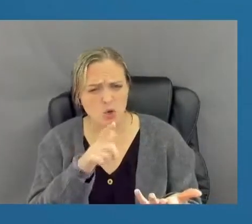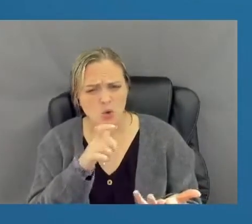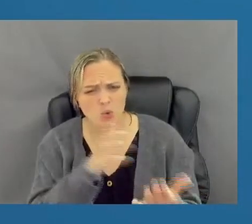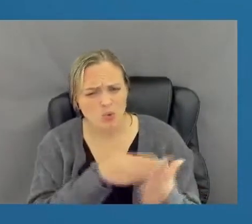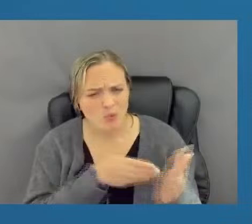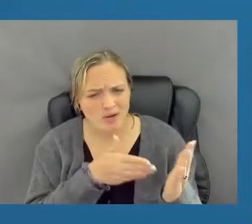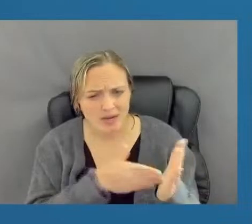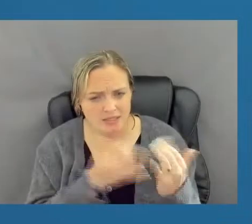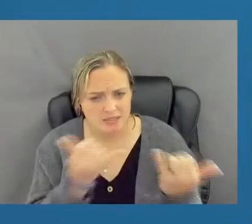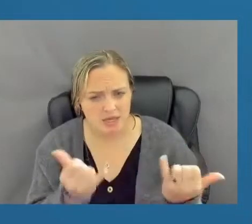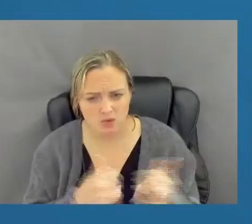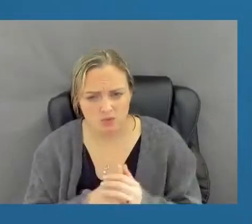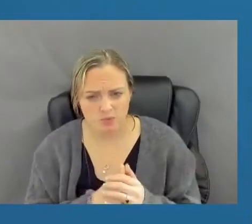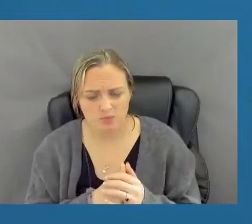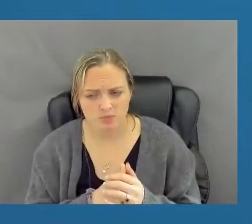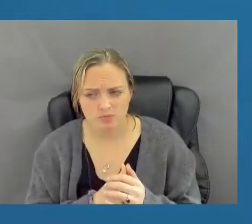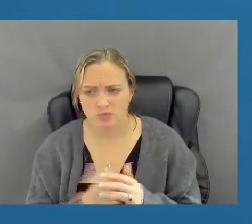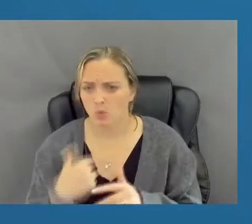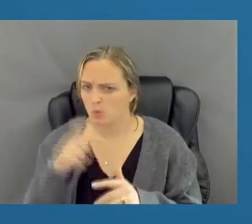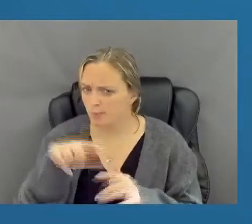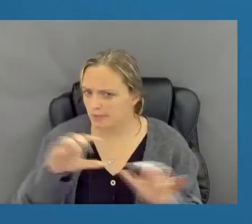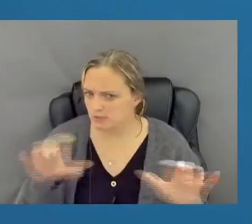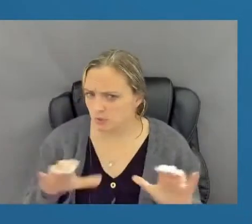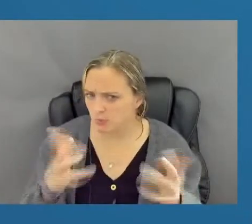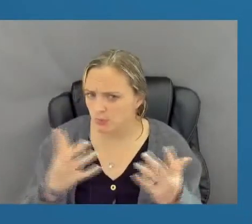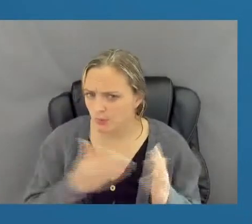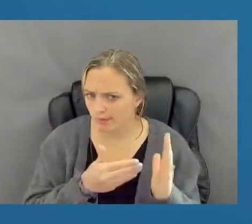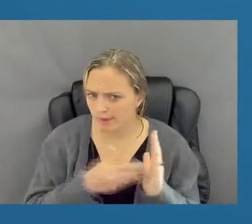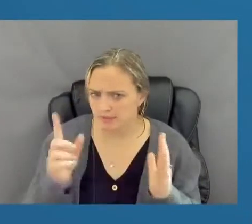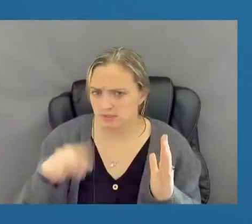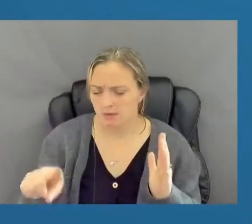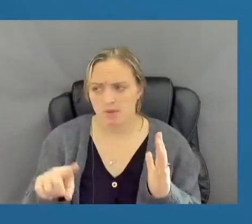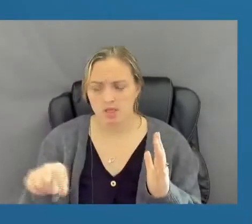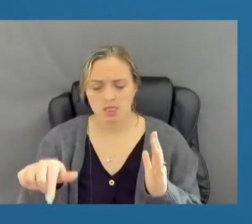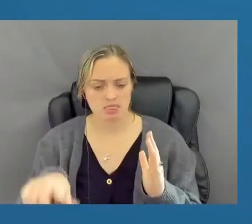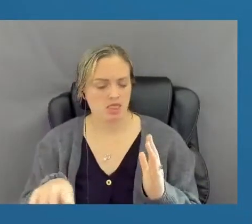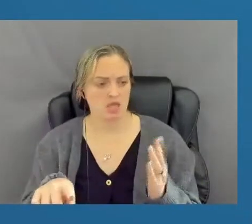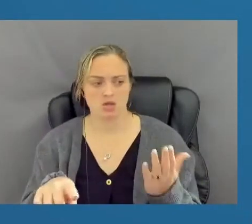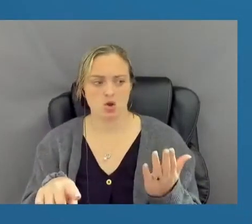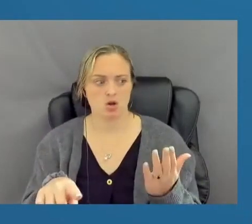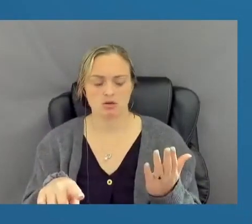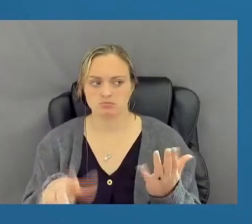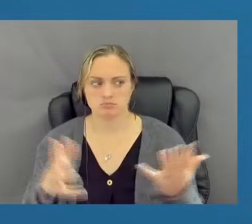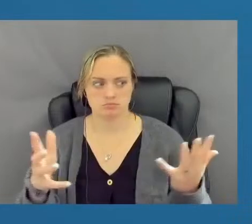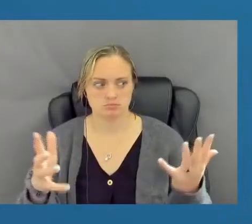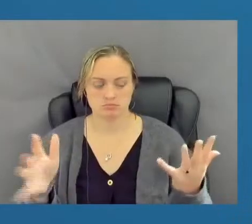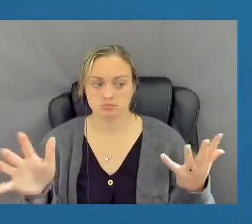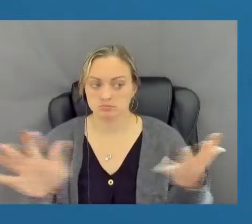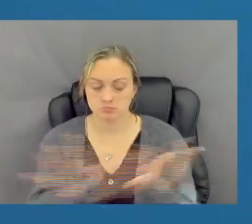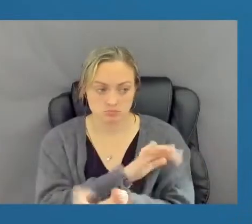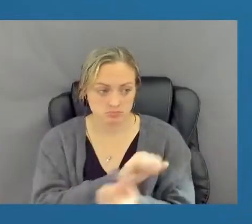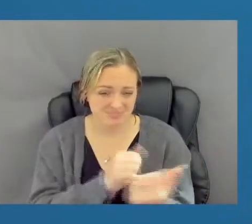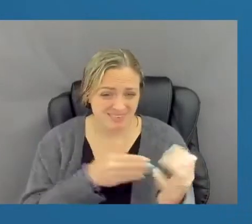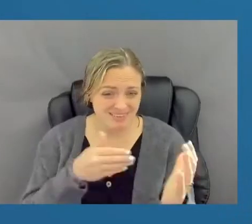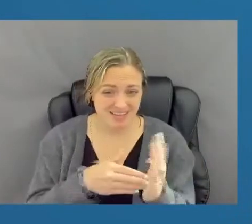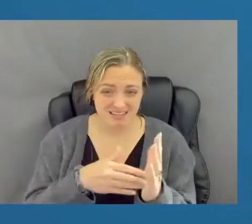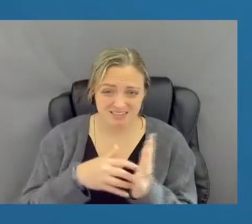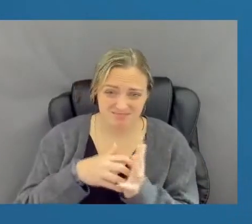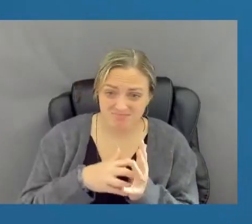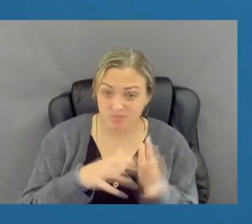now, and what we must do against them. They're taking a wrecking ball against vulnerable